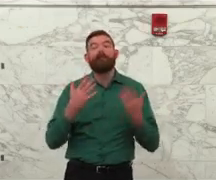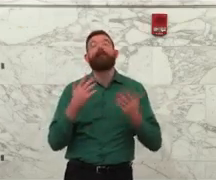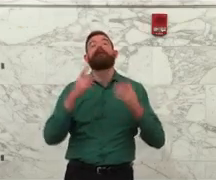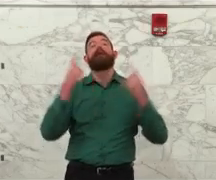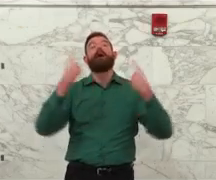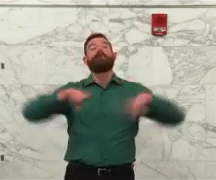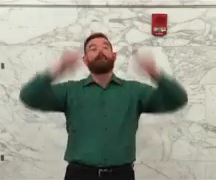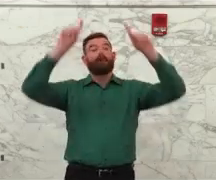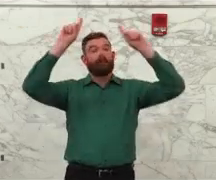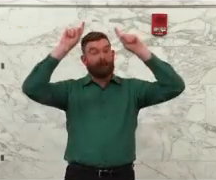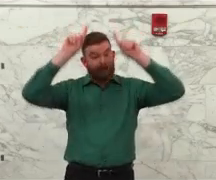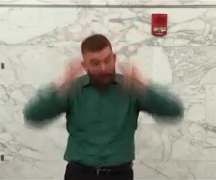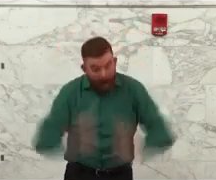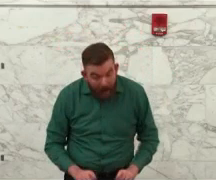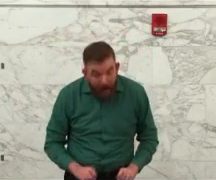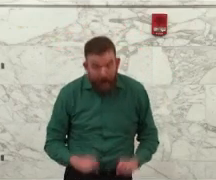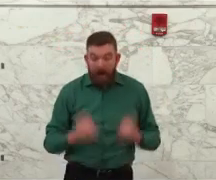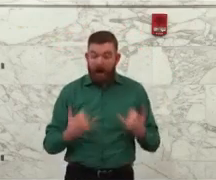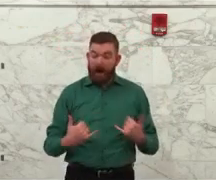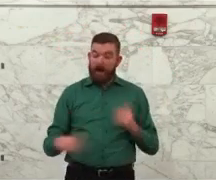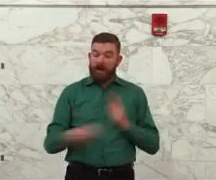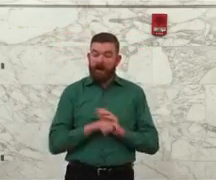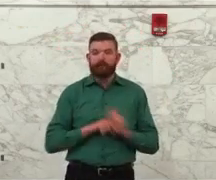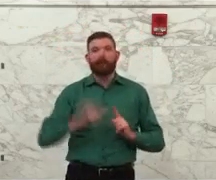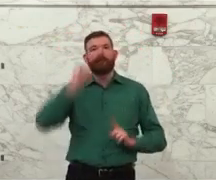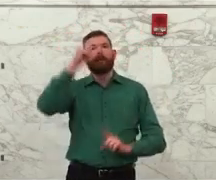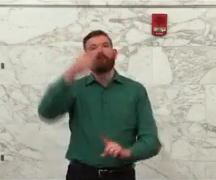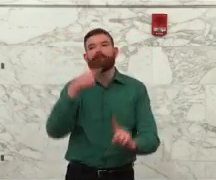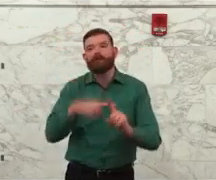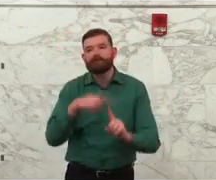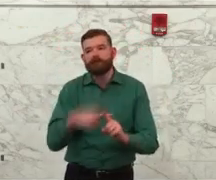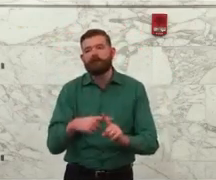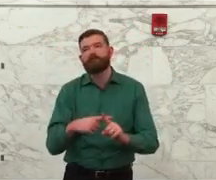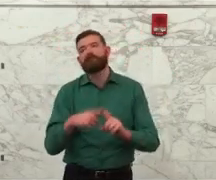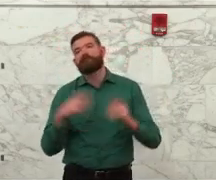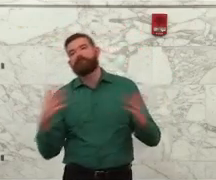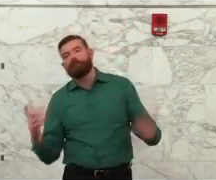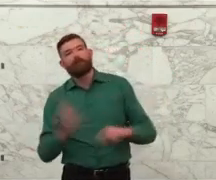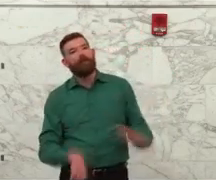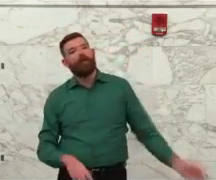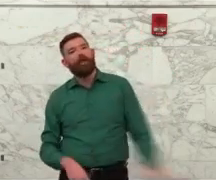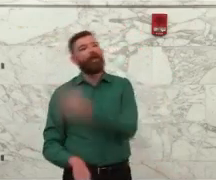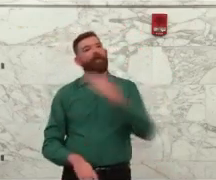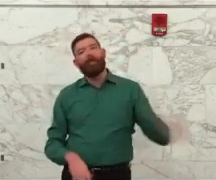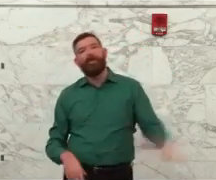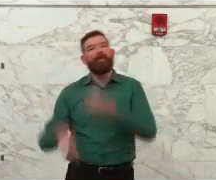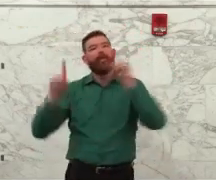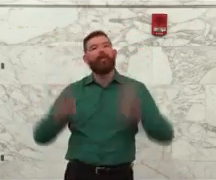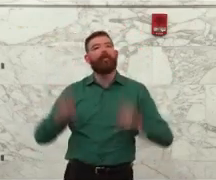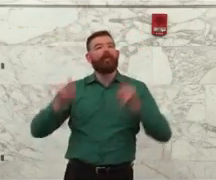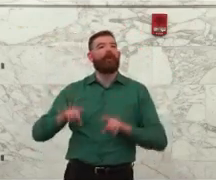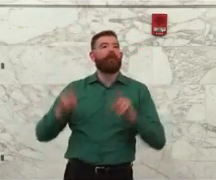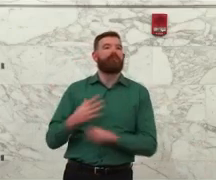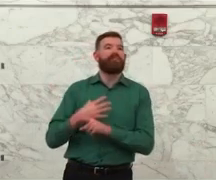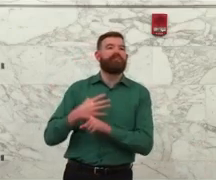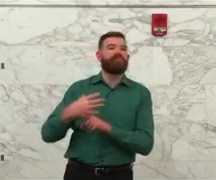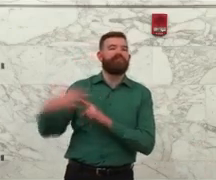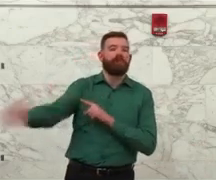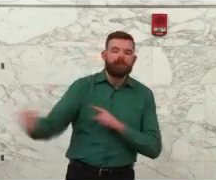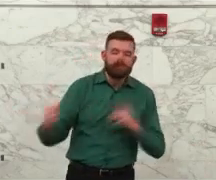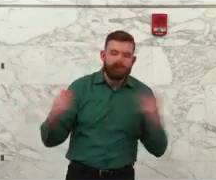is people that should be tested must be tested, and they're the symptomatic individuals that fulfill the criteria. And I